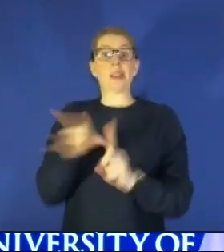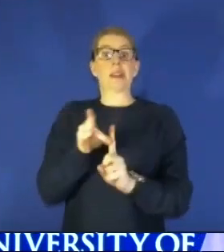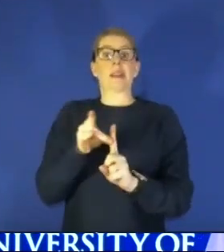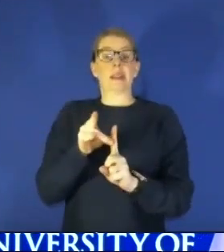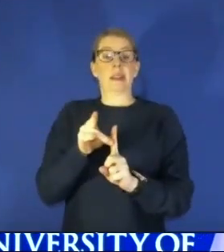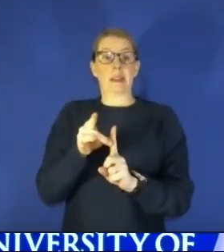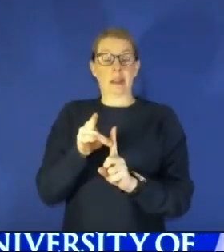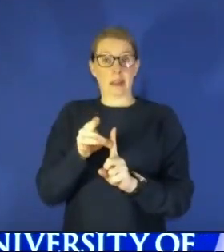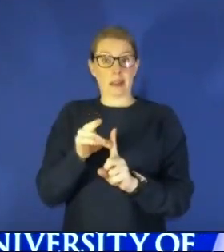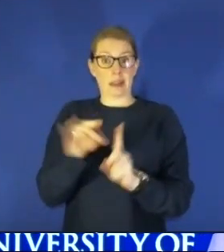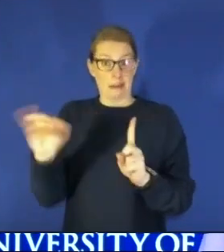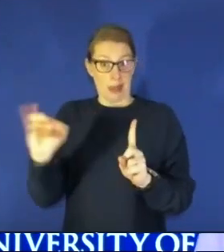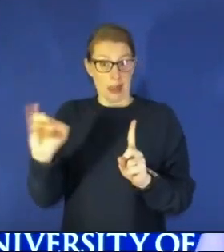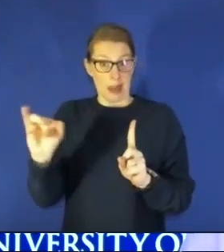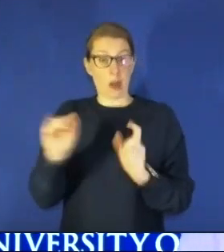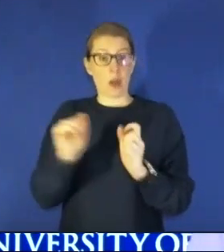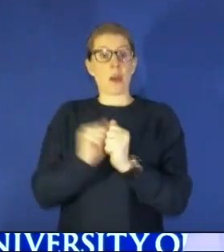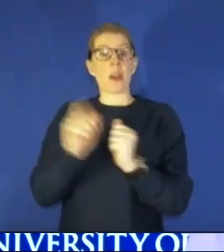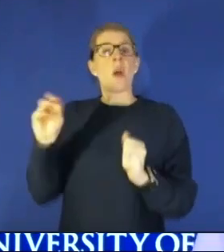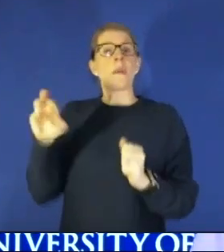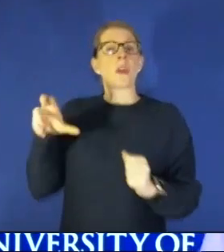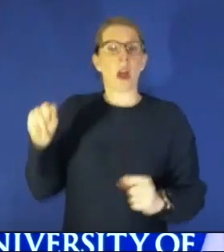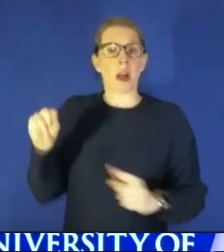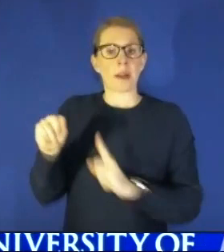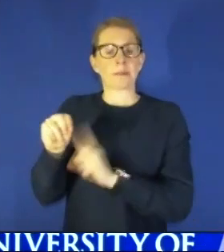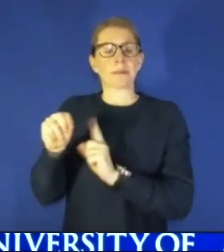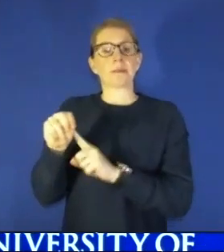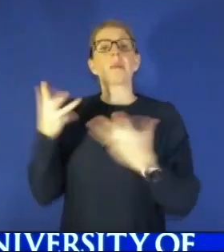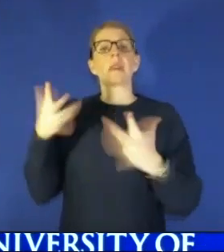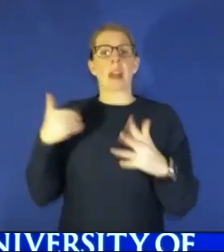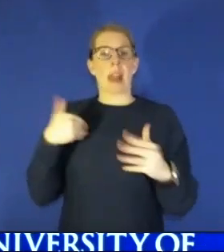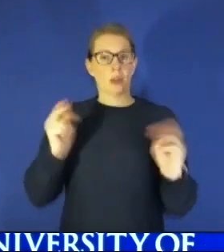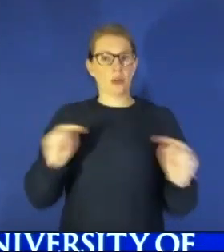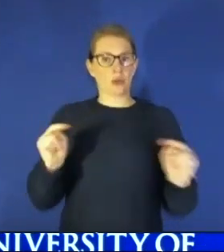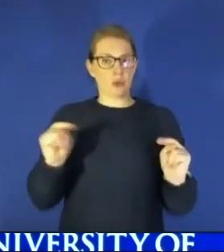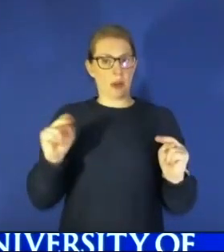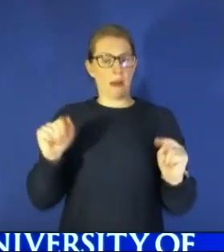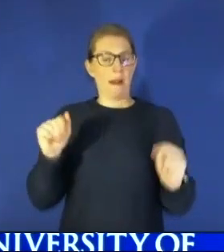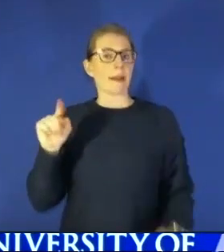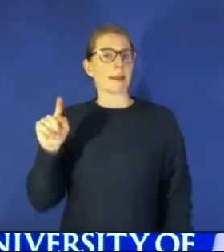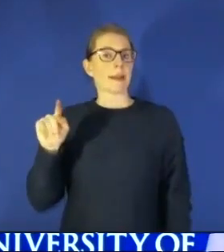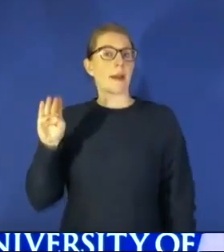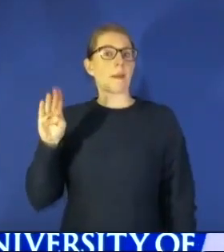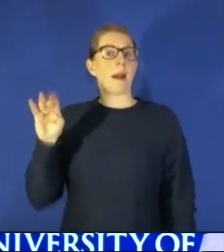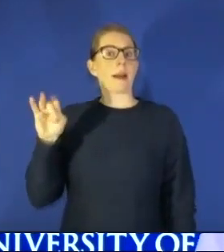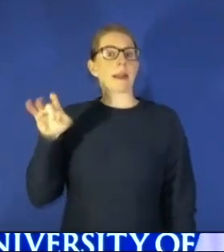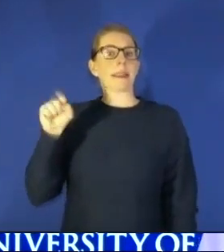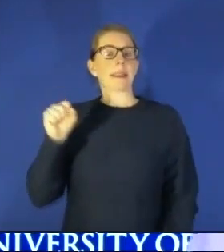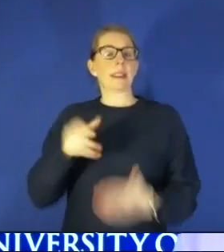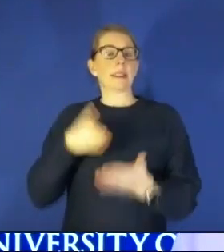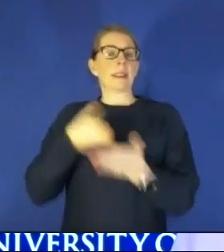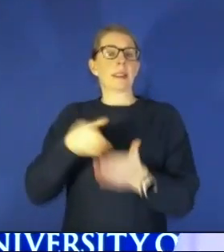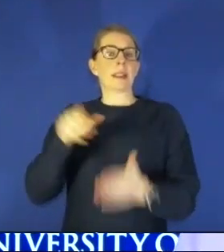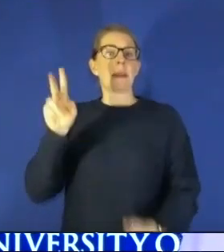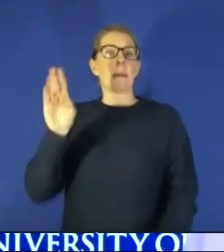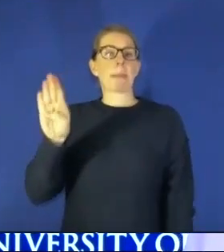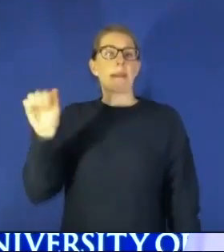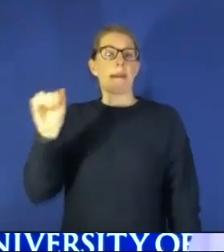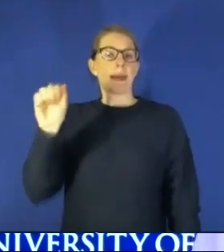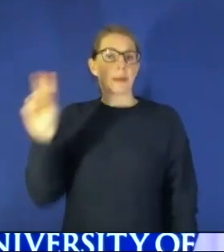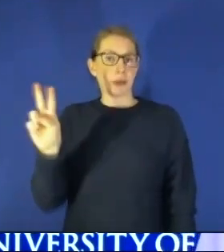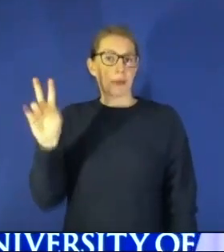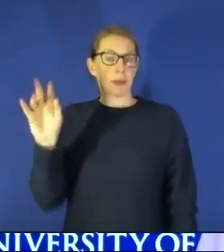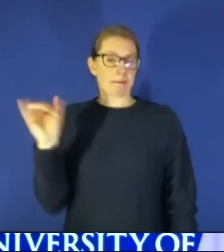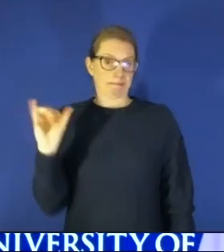developed infection with Omicron also had neutralizing antibodies to BA2 as well. And so that continues to show that